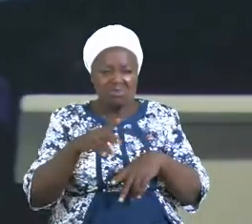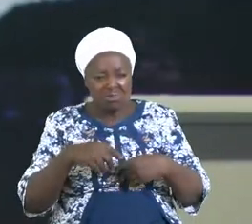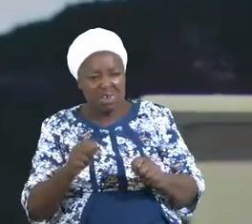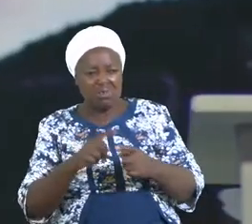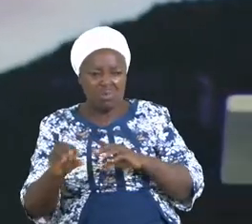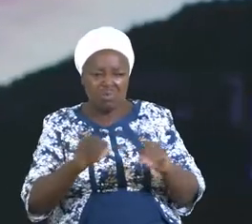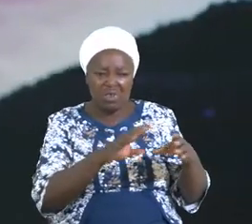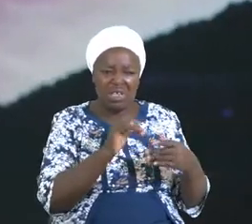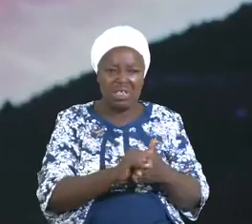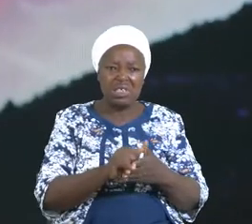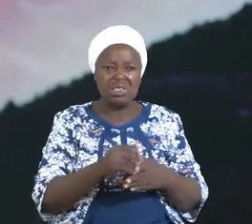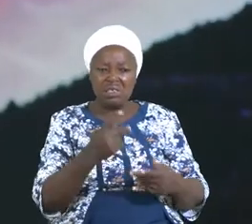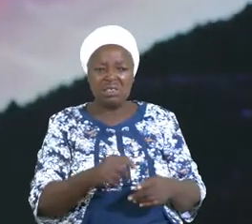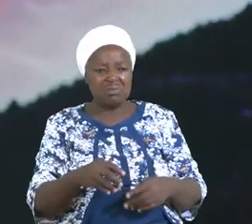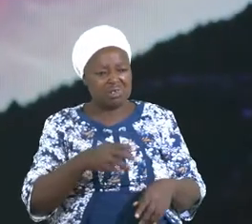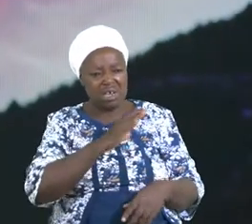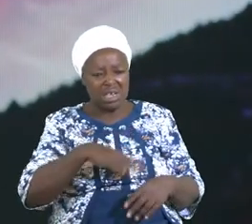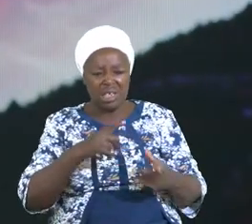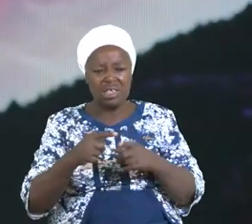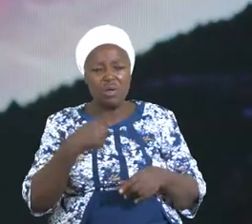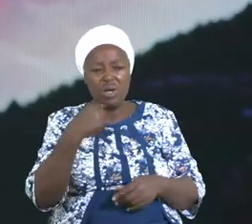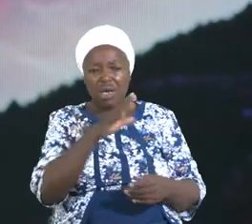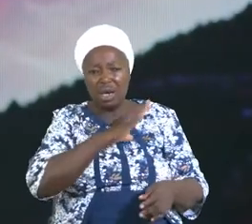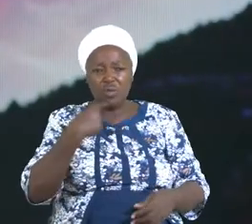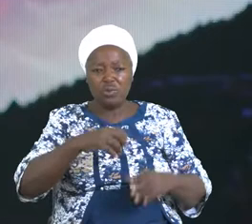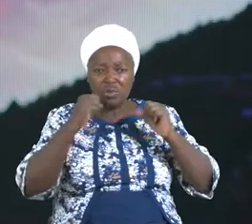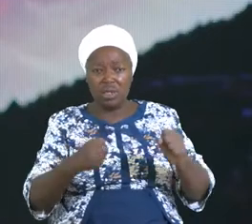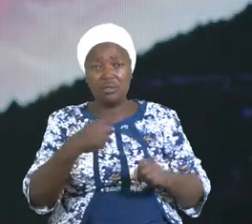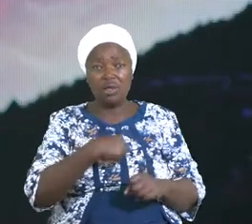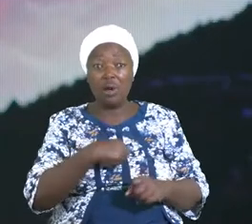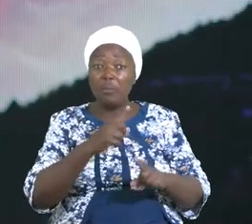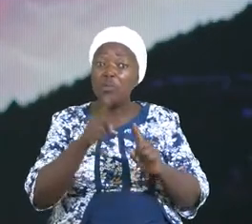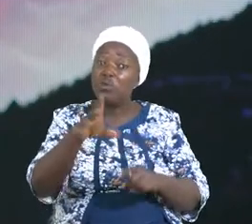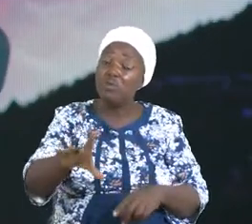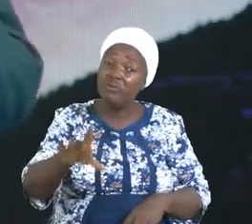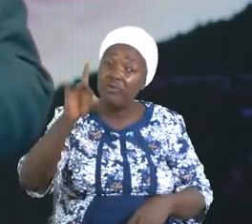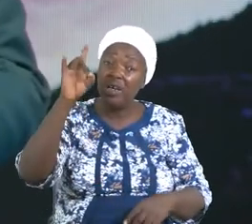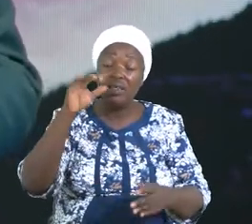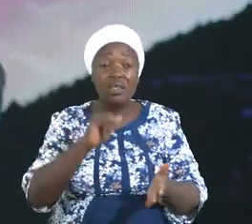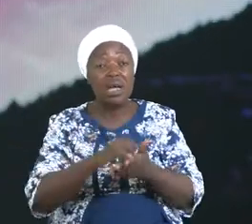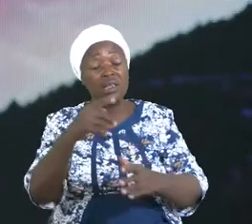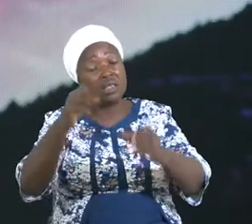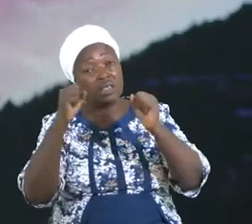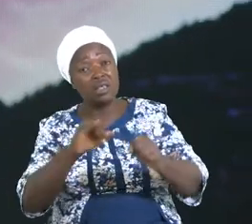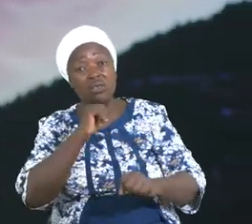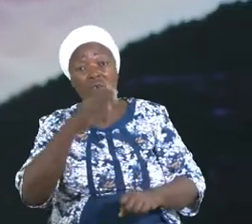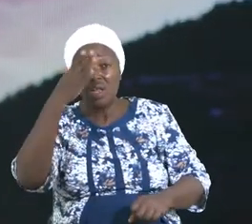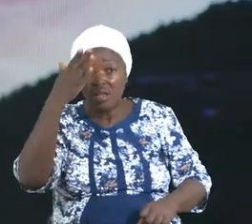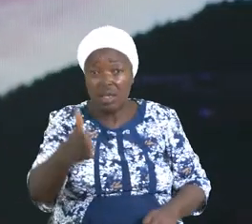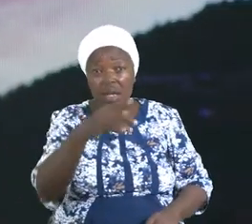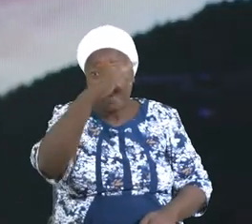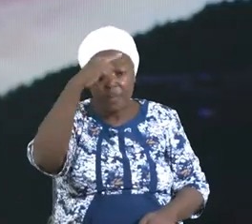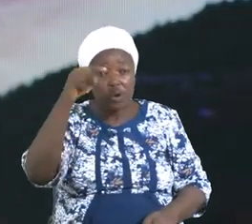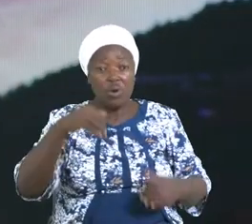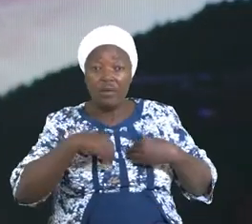who strengthens me. But you'll find the strength is not there because you have not come to the